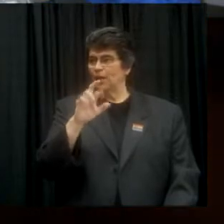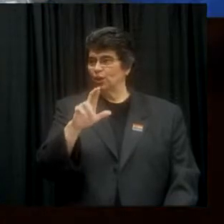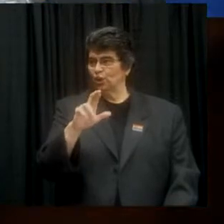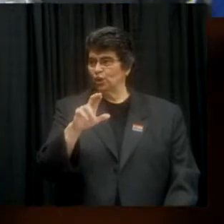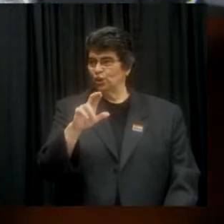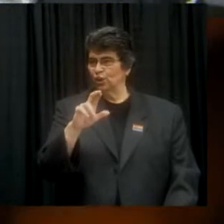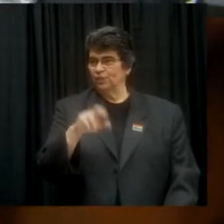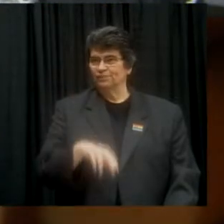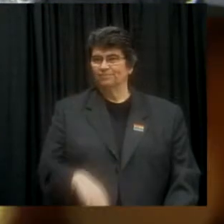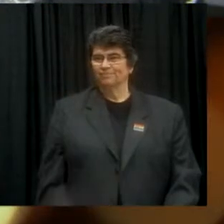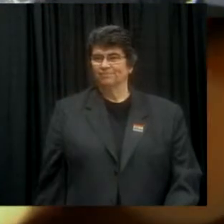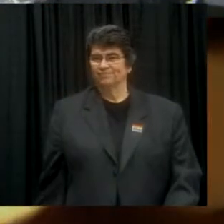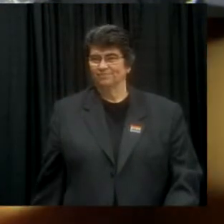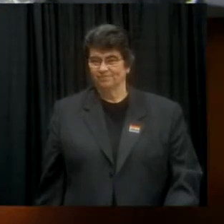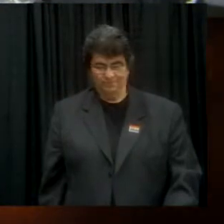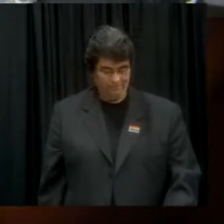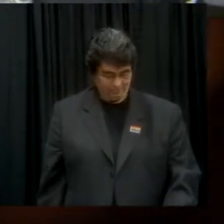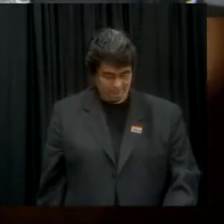He changed it.